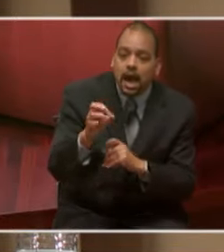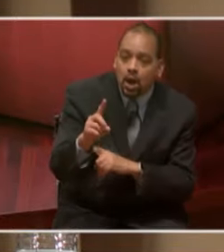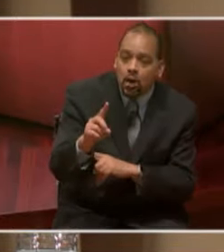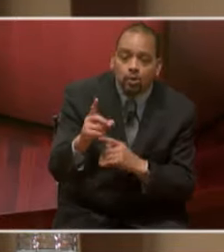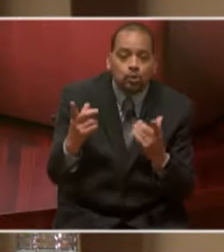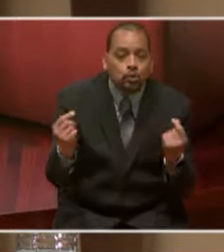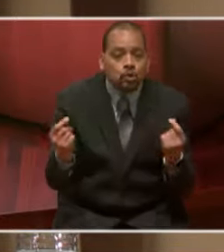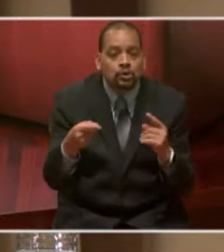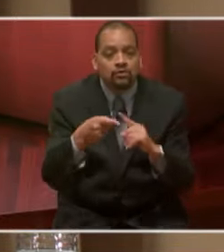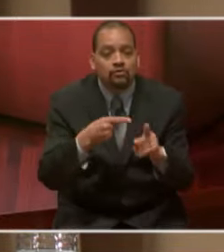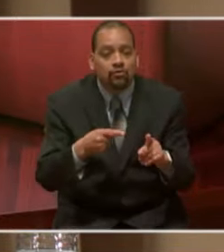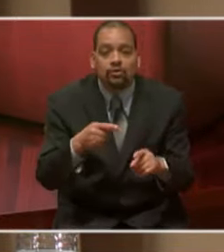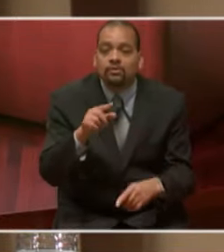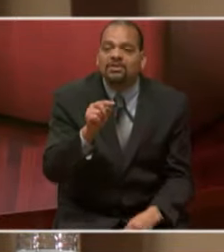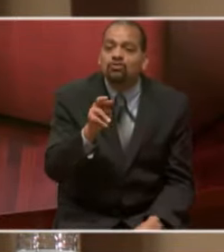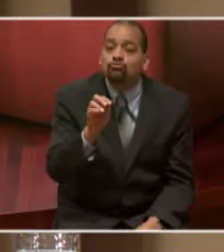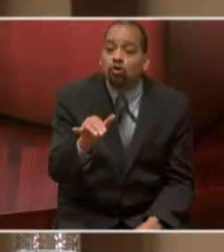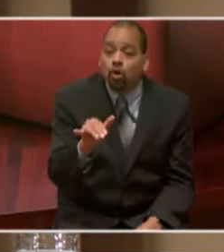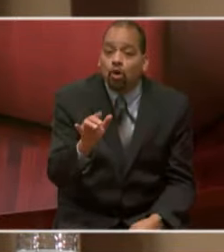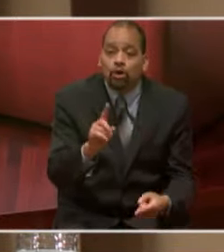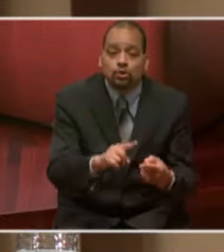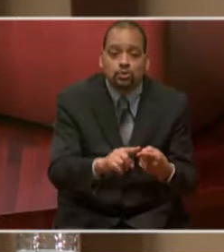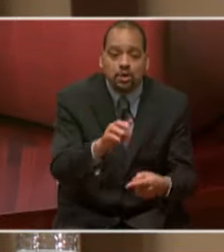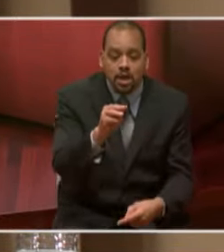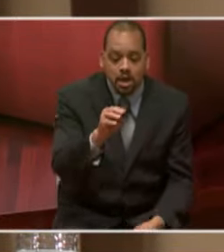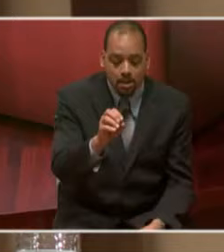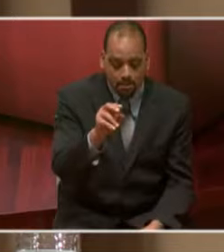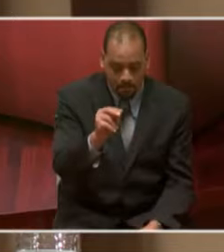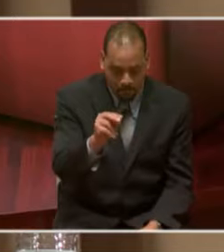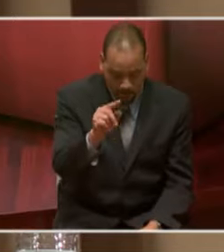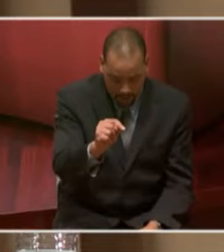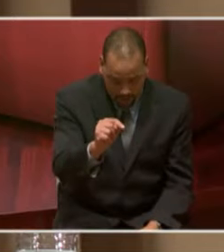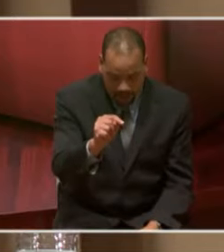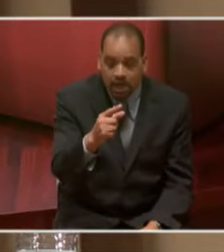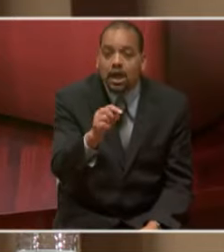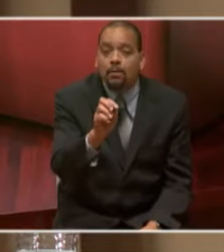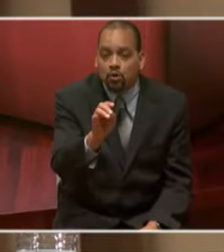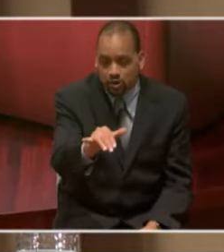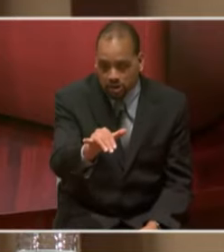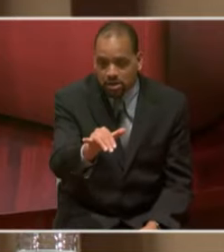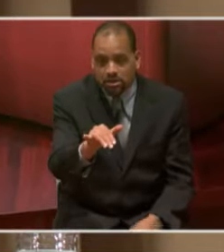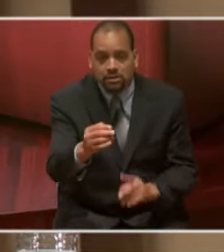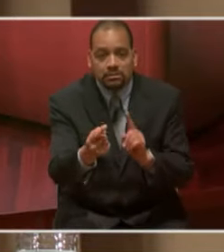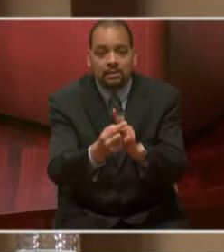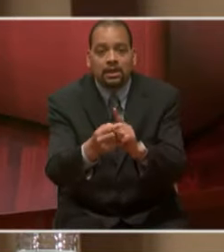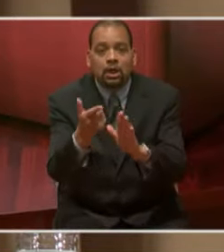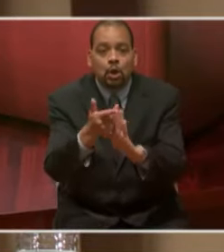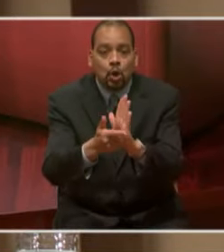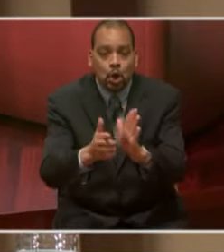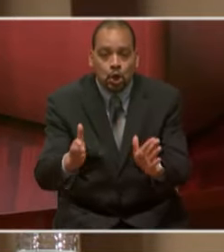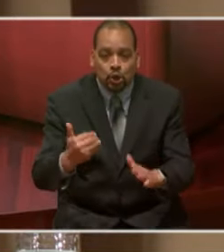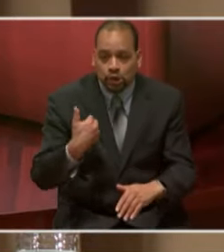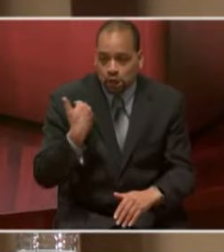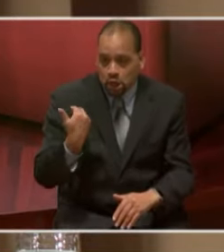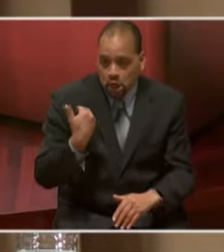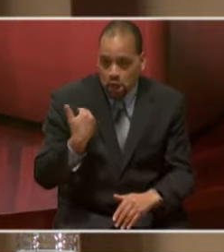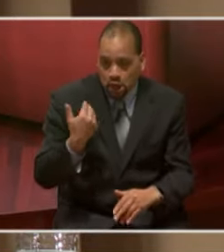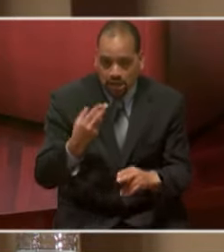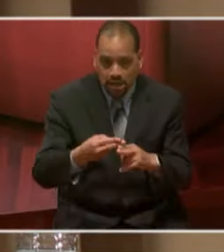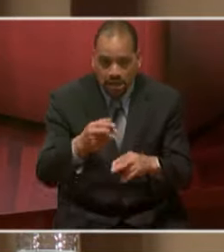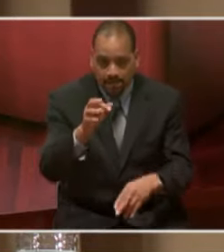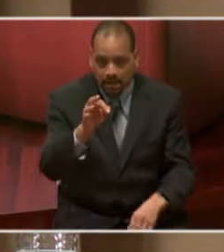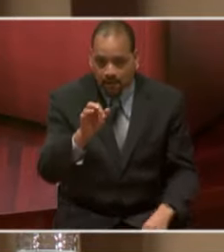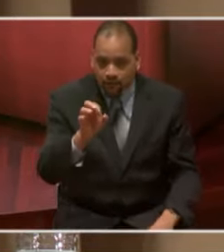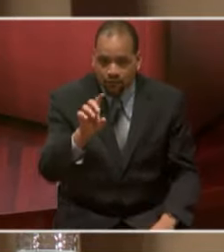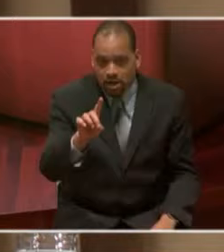young people at the city limit of Birmingham, a young black man and a young white man, because they were sitting on the front seat of the